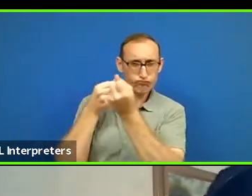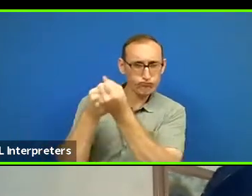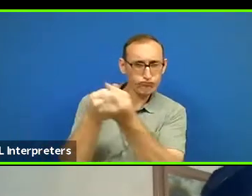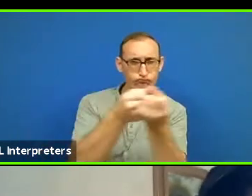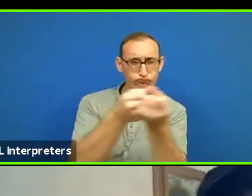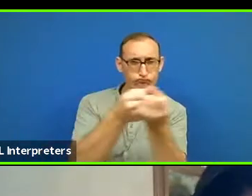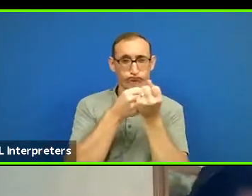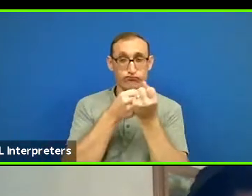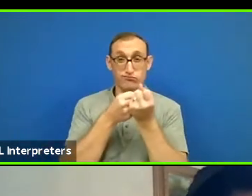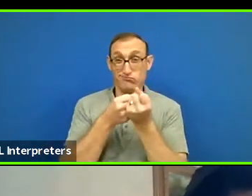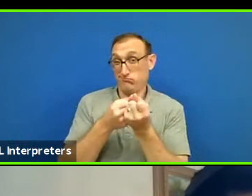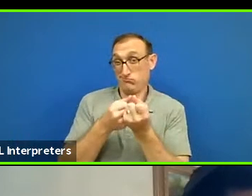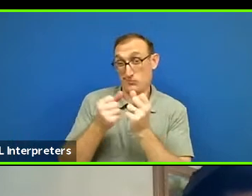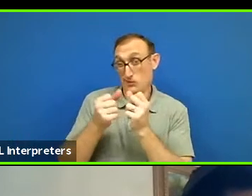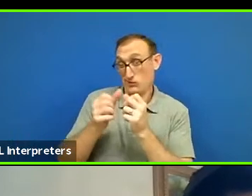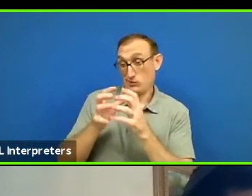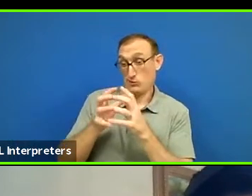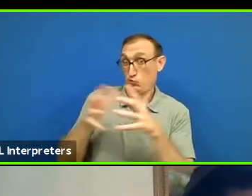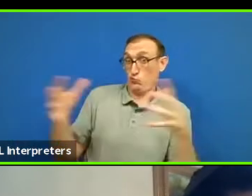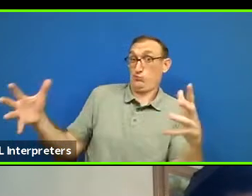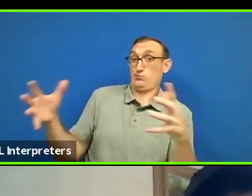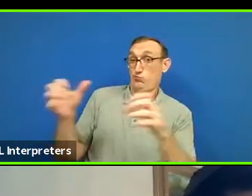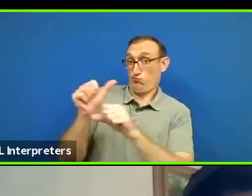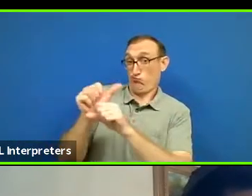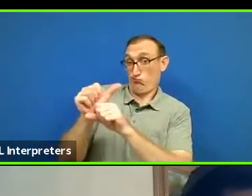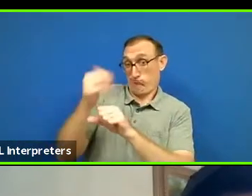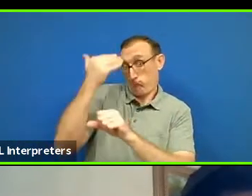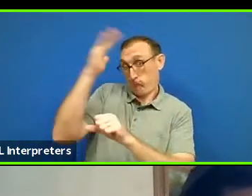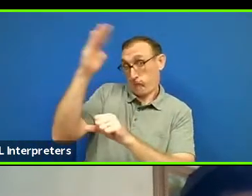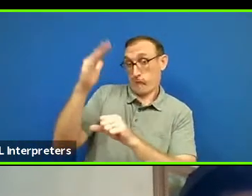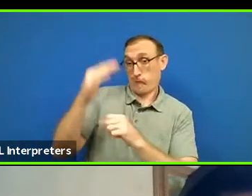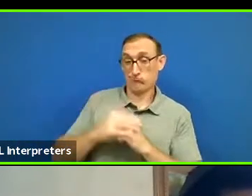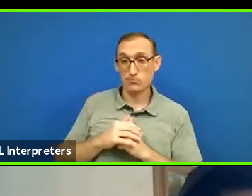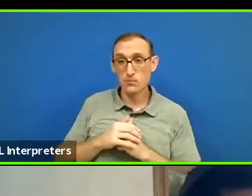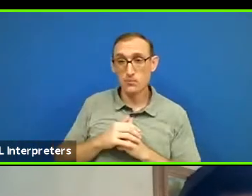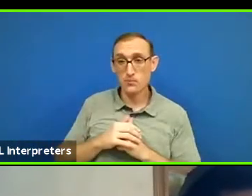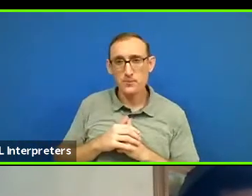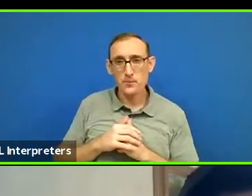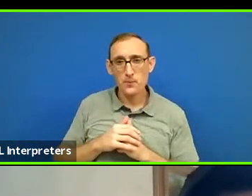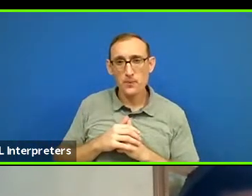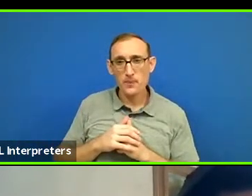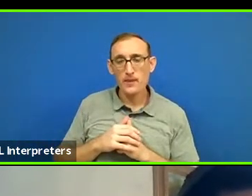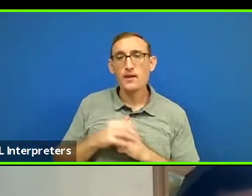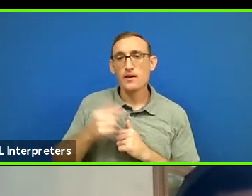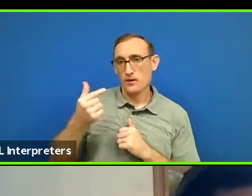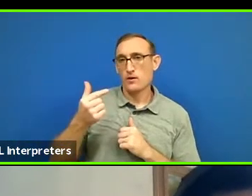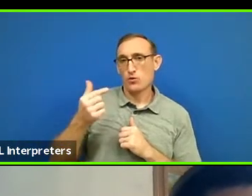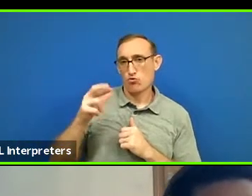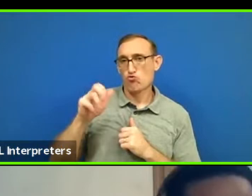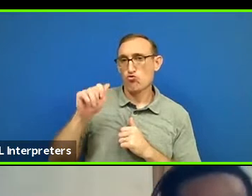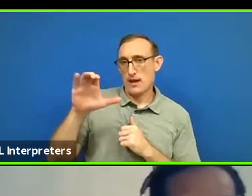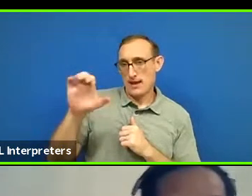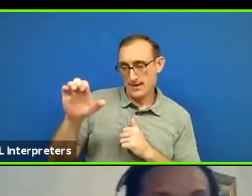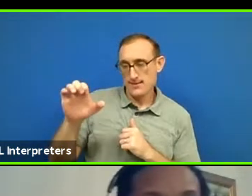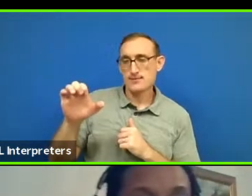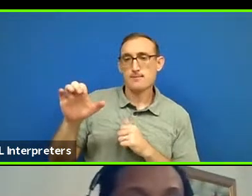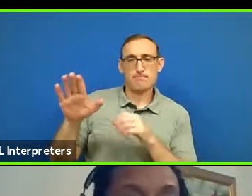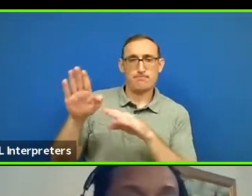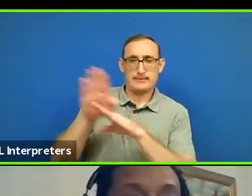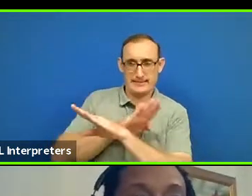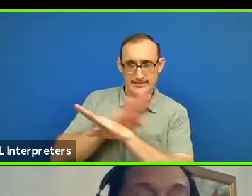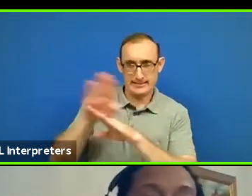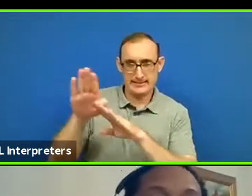much operations, but I know Grace has her hands full right now with COVID, but she's